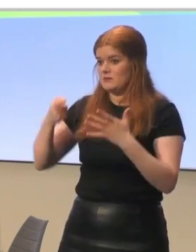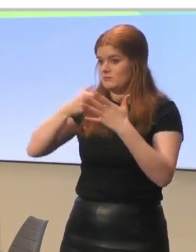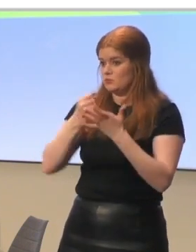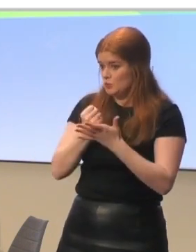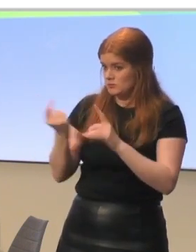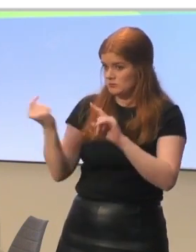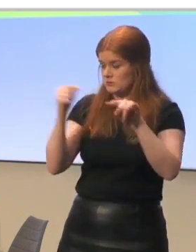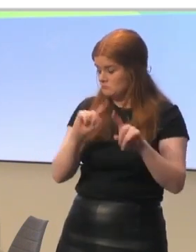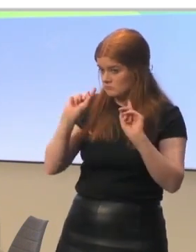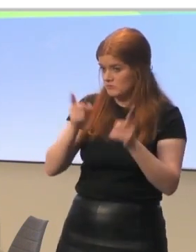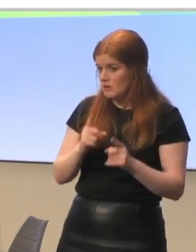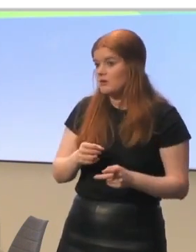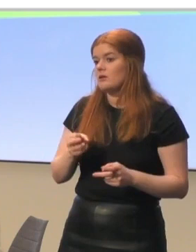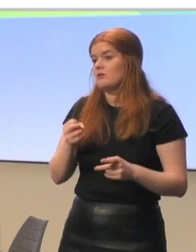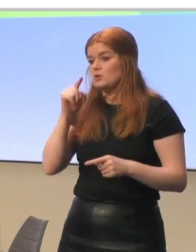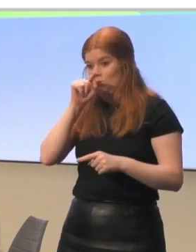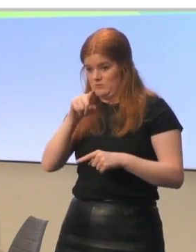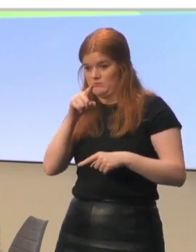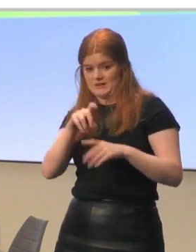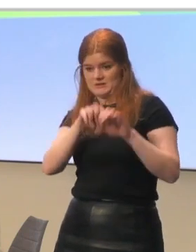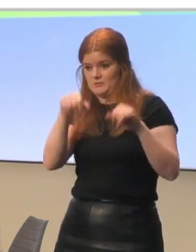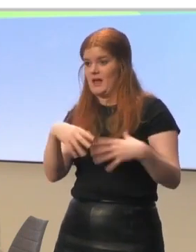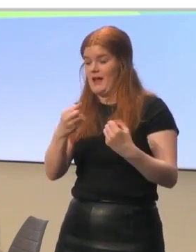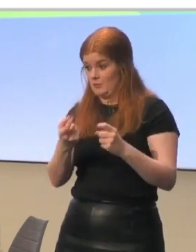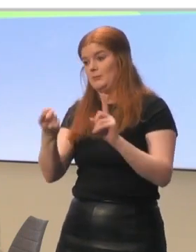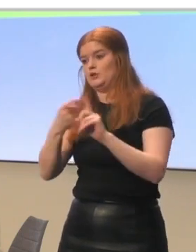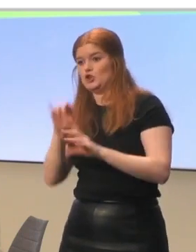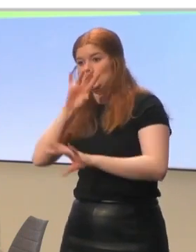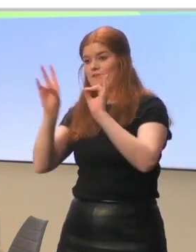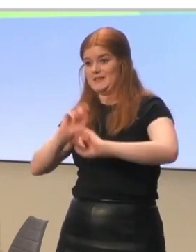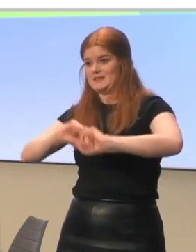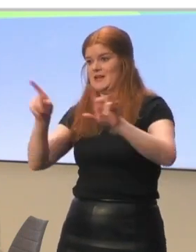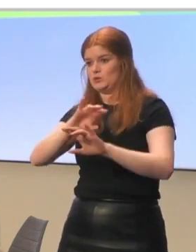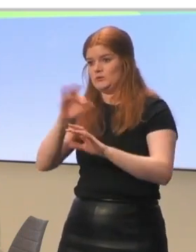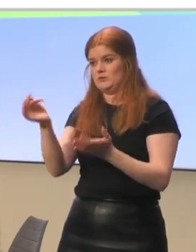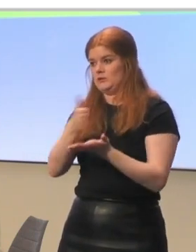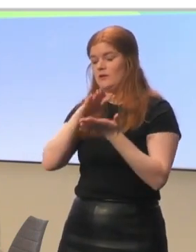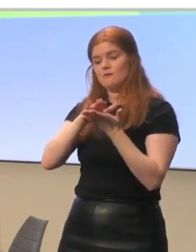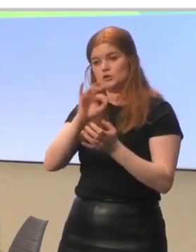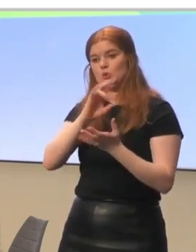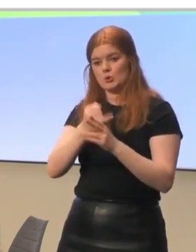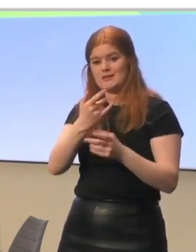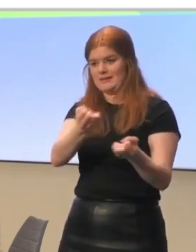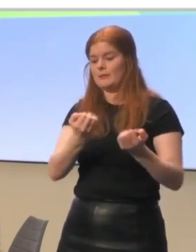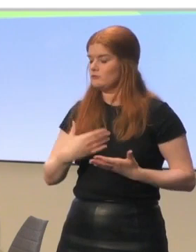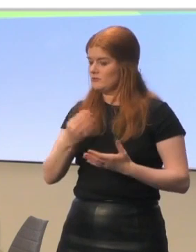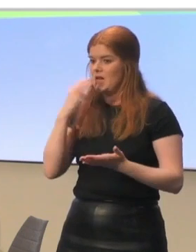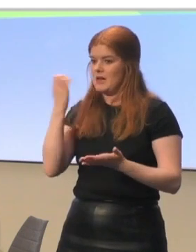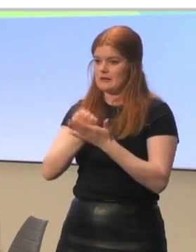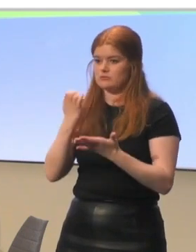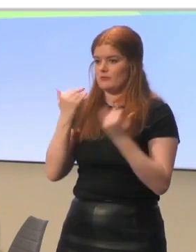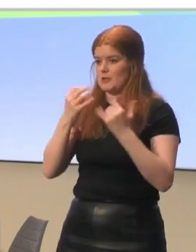capacity. And they also, what they have had on, plus the surveys that they carried out with the schools, has given very accurate information on